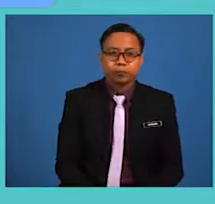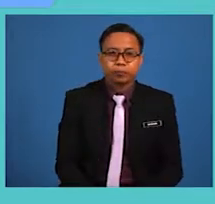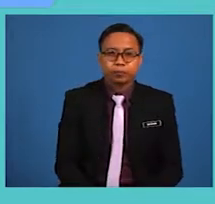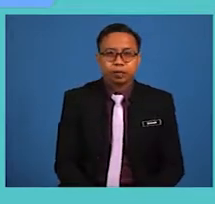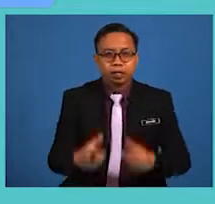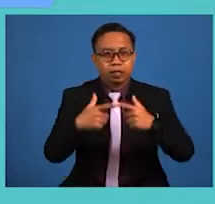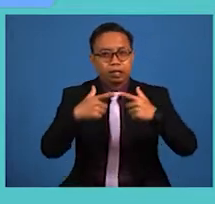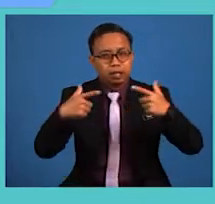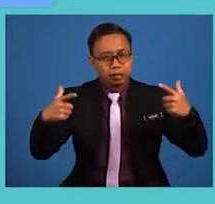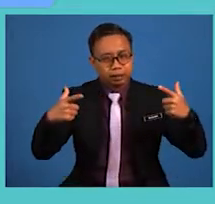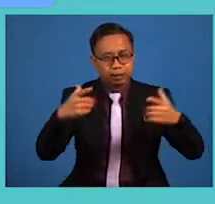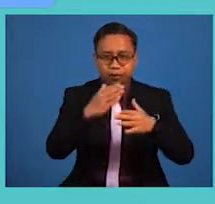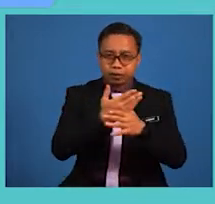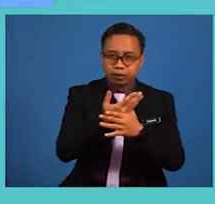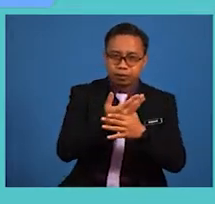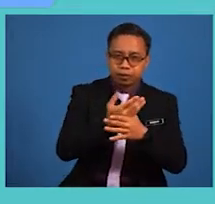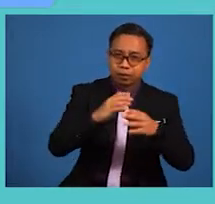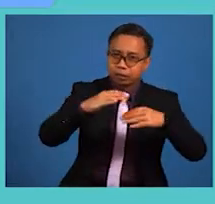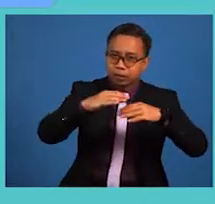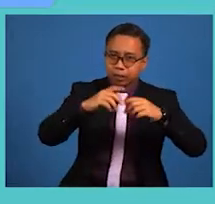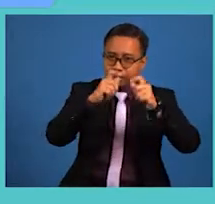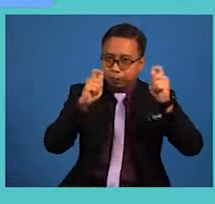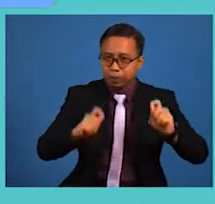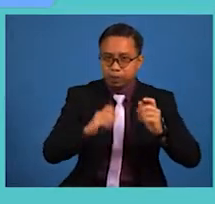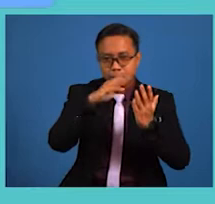the link between figure 1 and table 1.